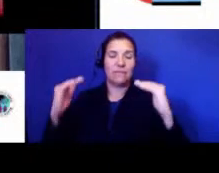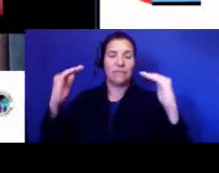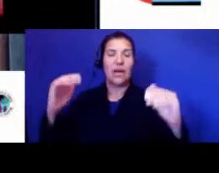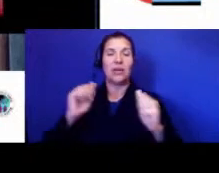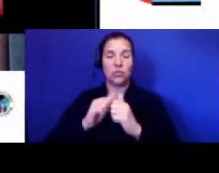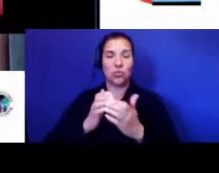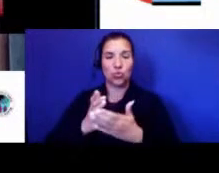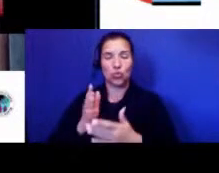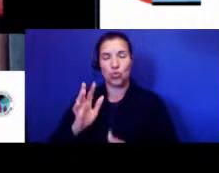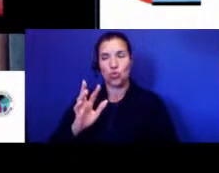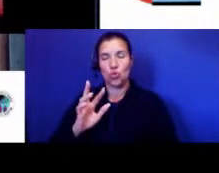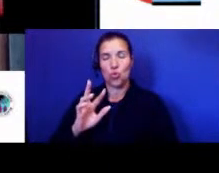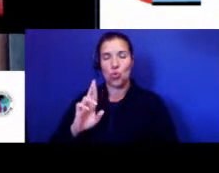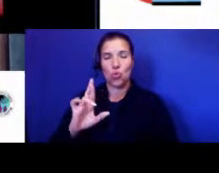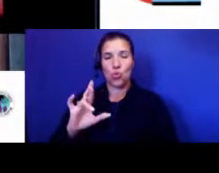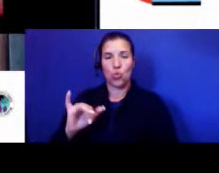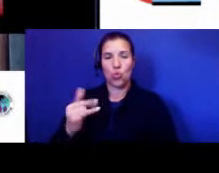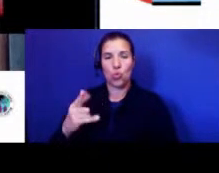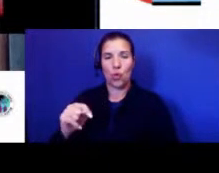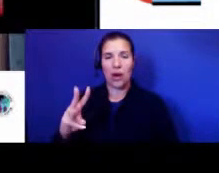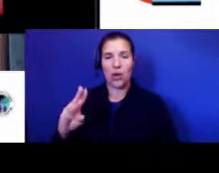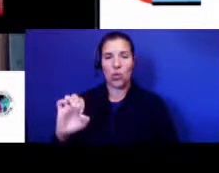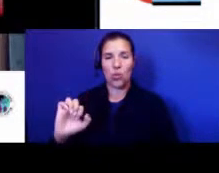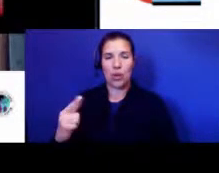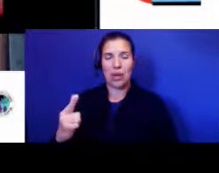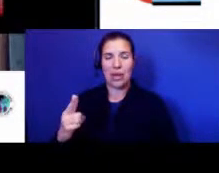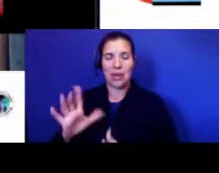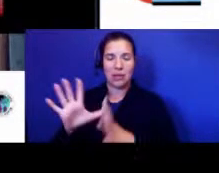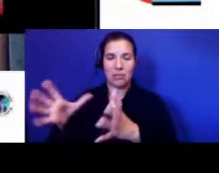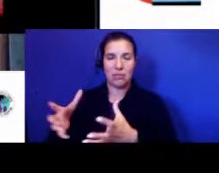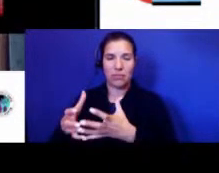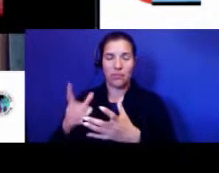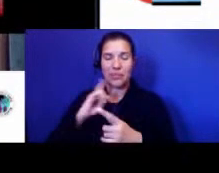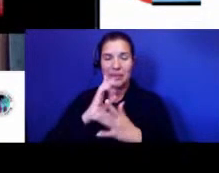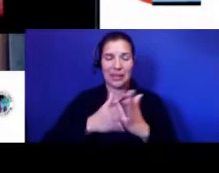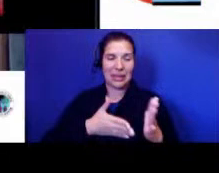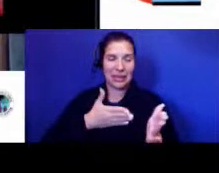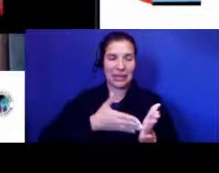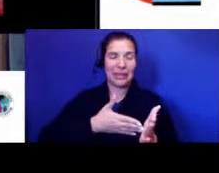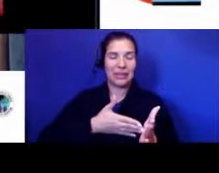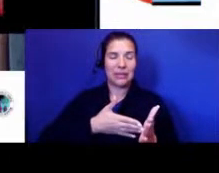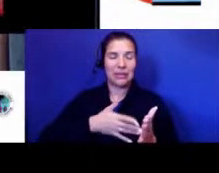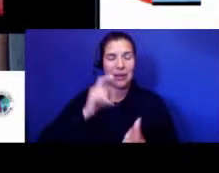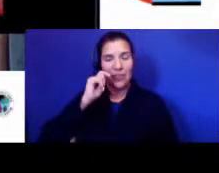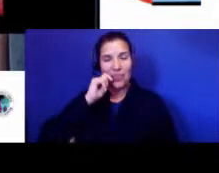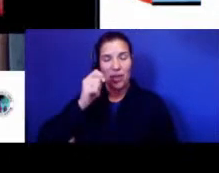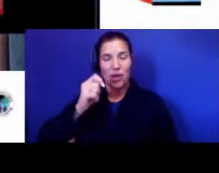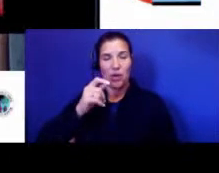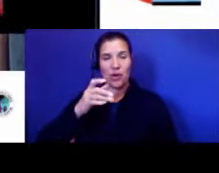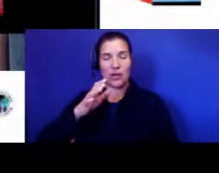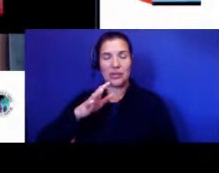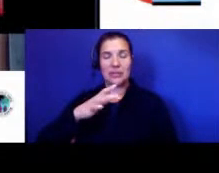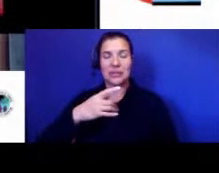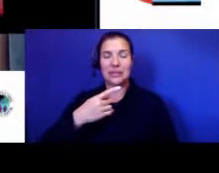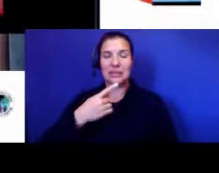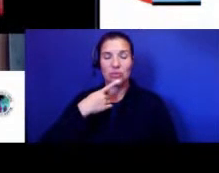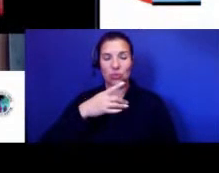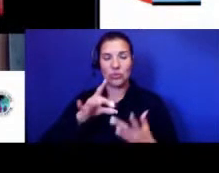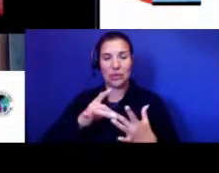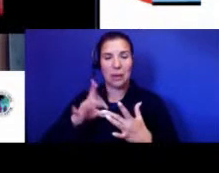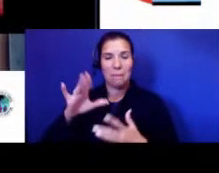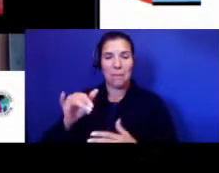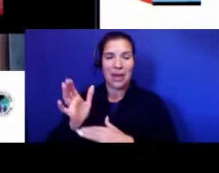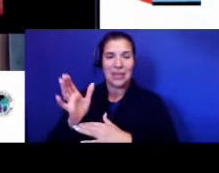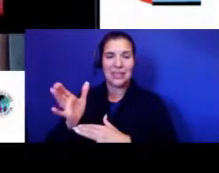right-wing actors. The workshop, entitled Against Critical Theories Onslaught, was led by speakers